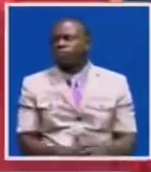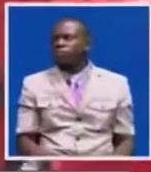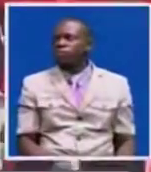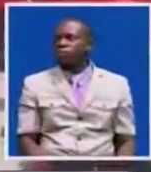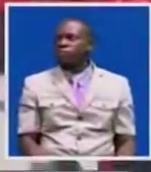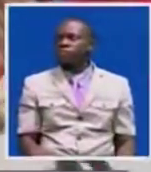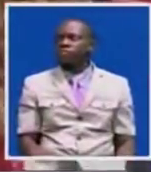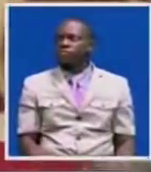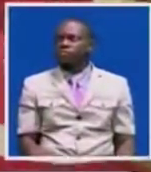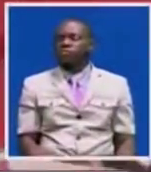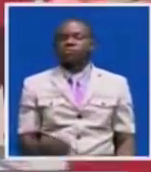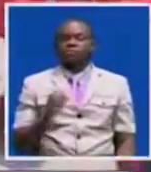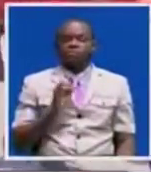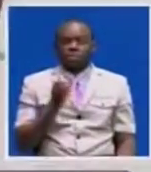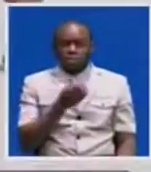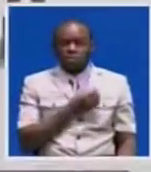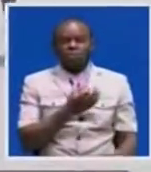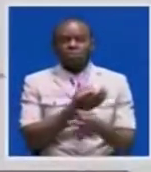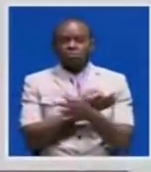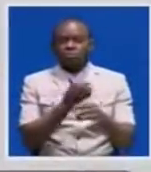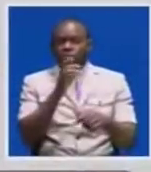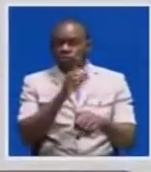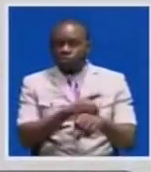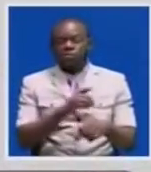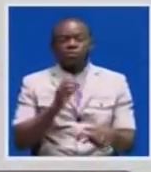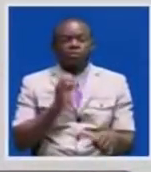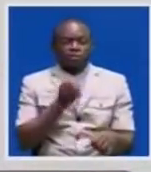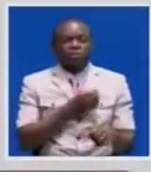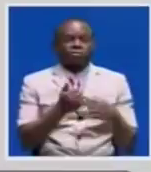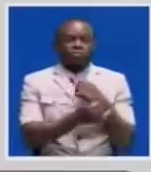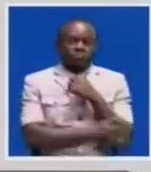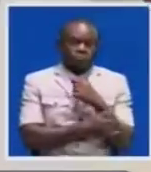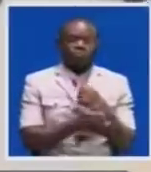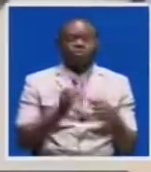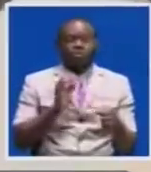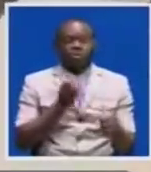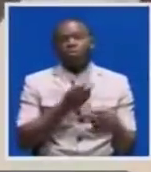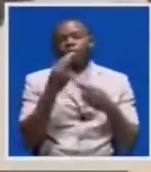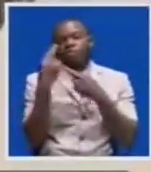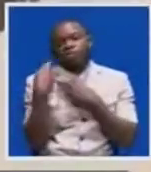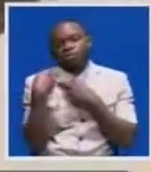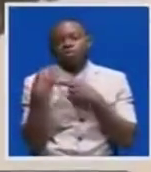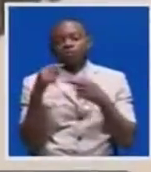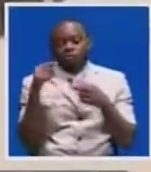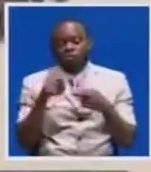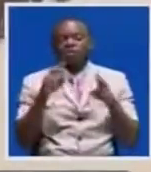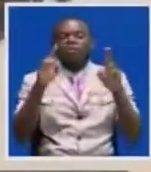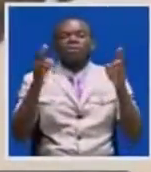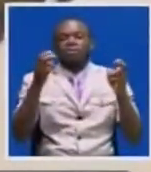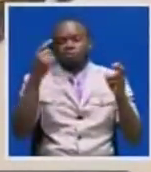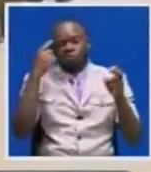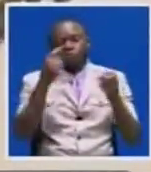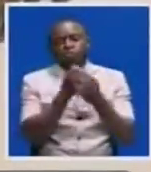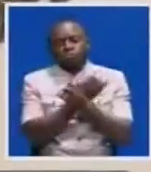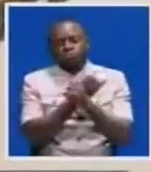our country, our responsibility was the theme for this year's Independence Day celebrations to mark Zambia's